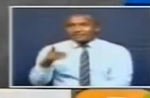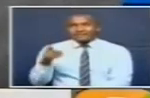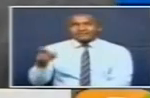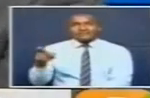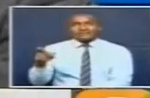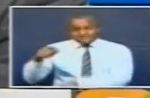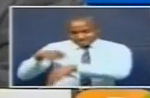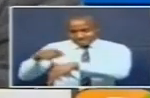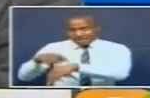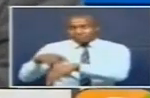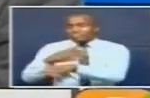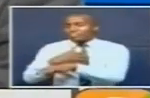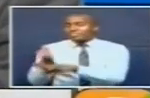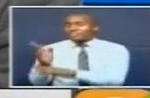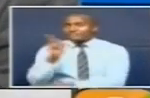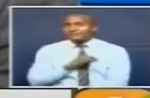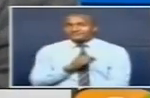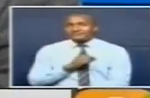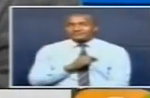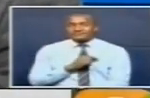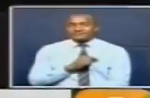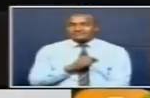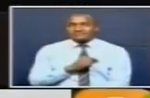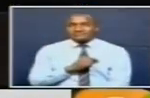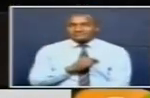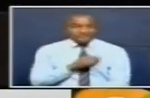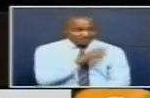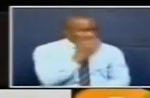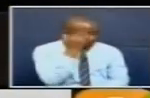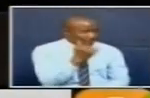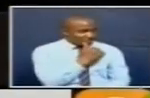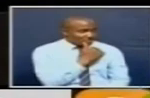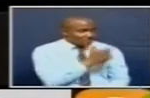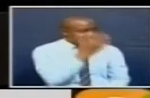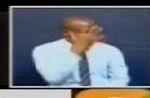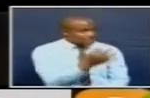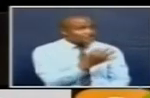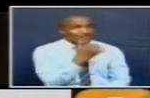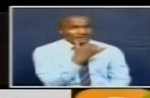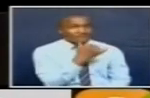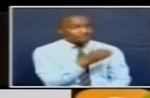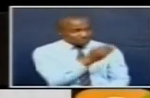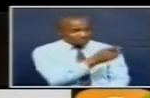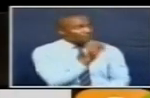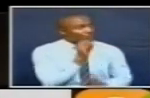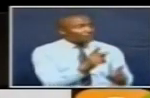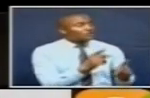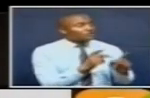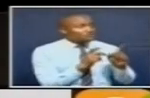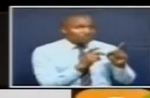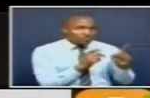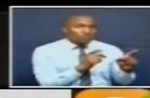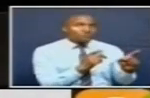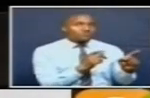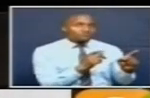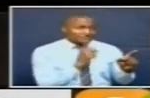legal timeline that we had been provided for. And that is why you resorted to Safran then? To Safran. Okay. Yep. So either way, you would agree that it wasn't